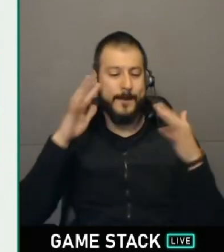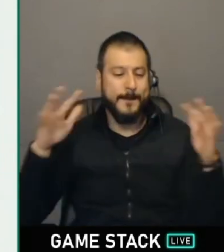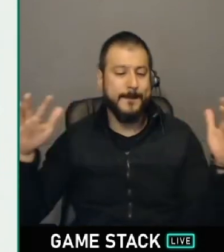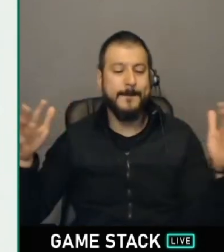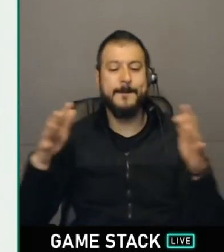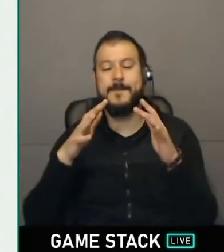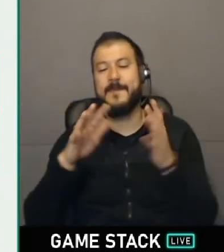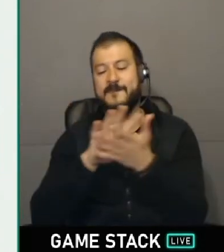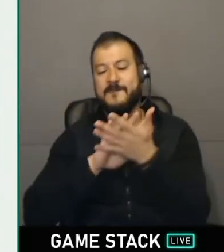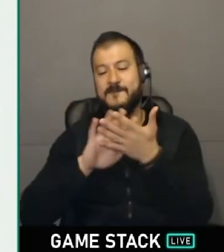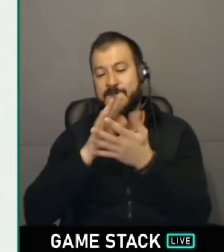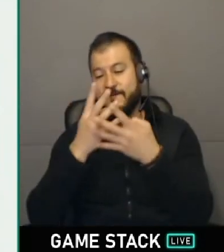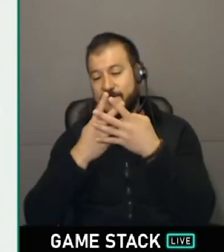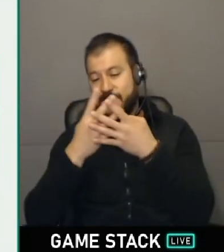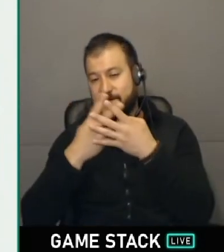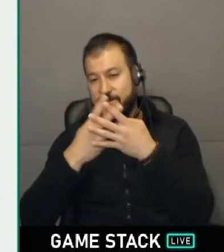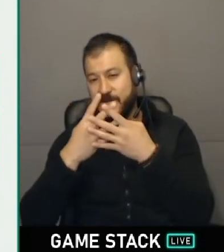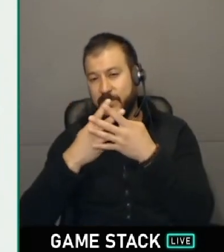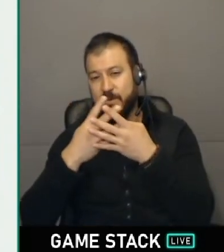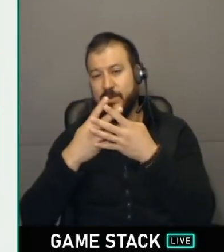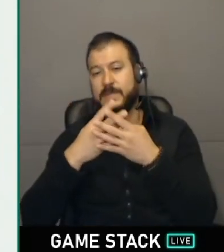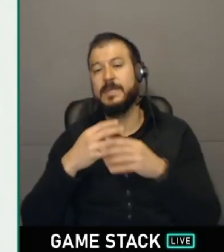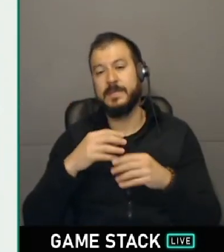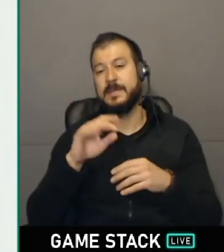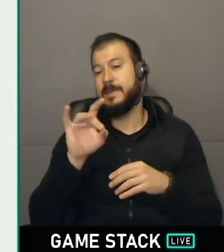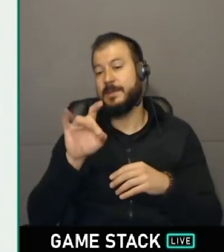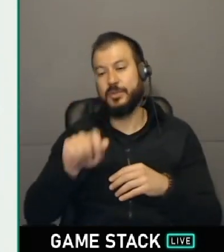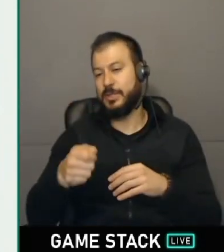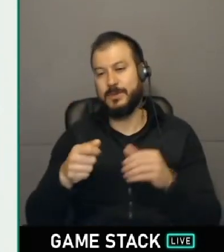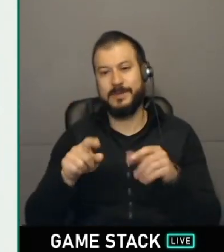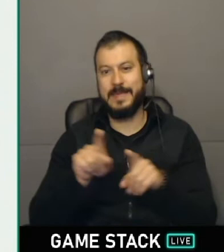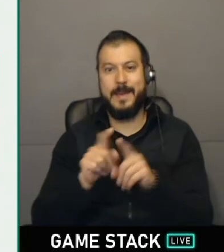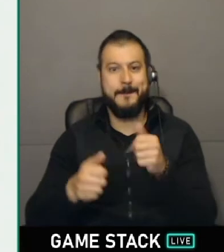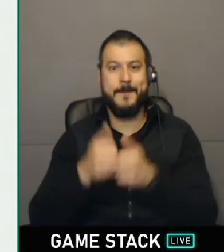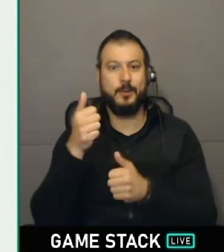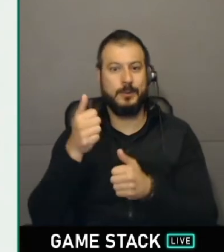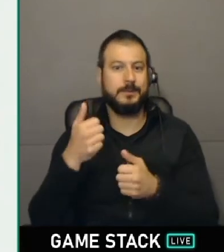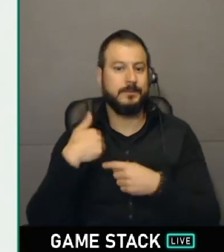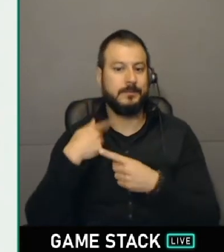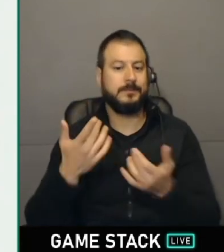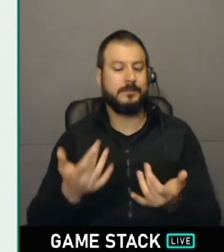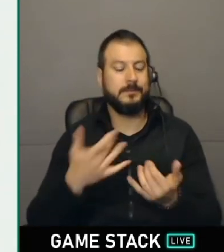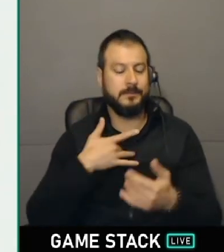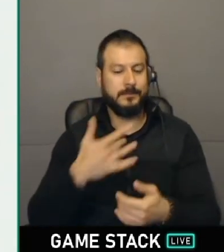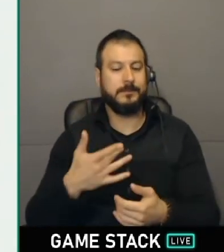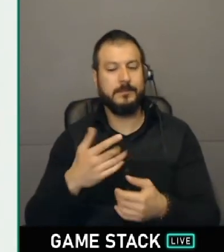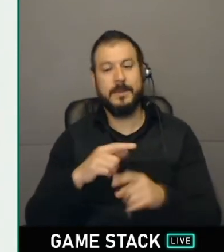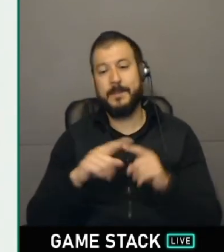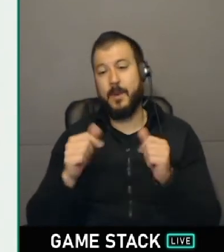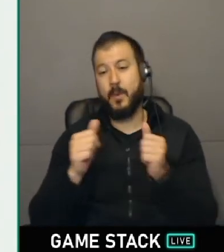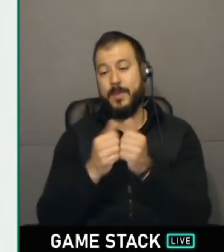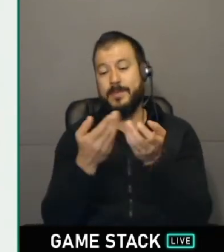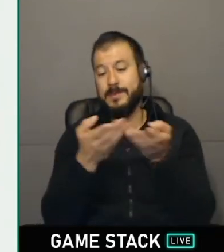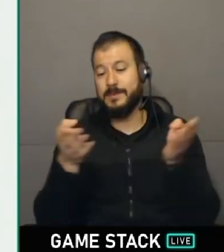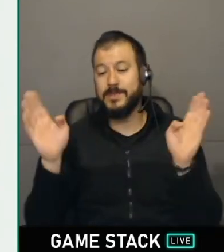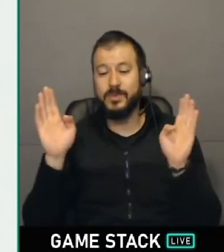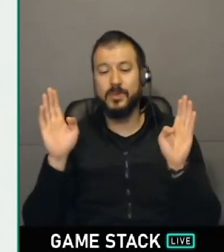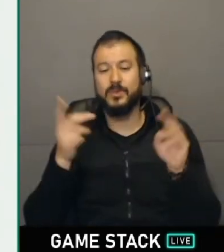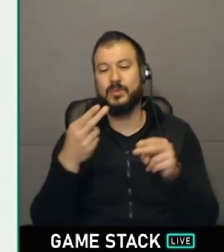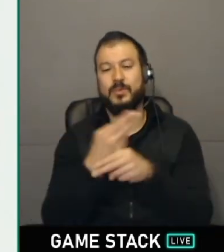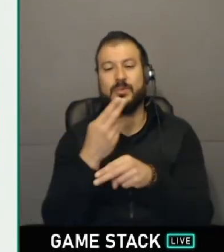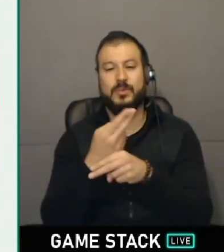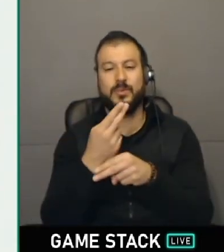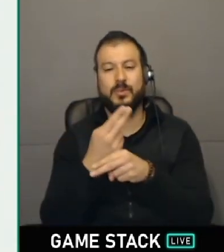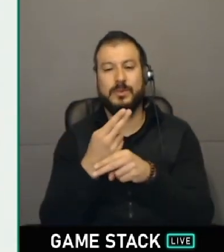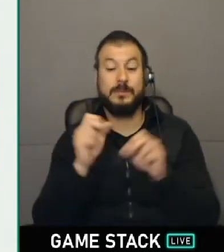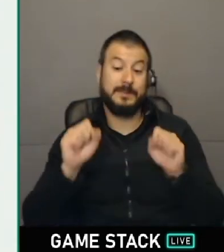working on, say, at most 8 channels at once. But with spatial, you are using potentially